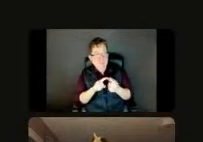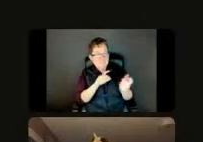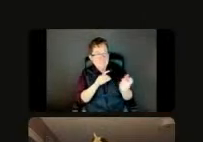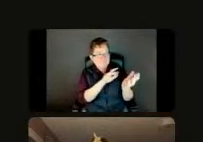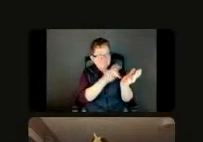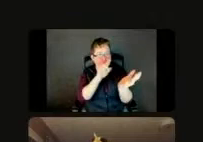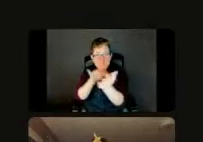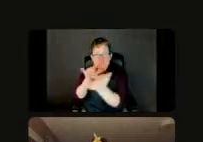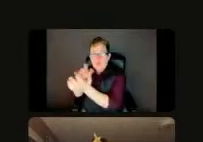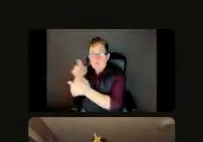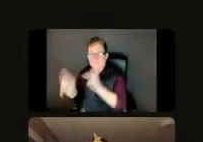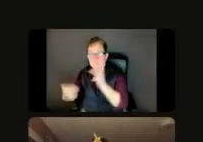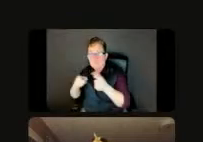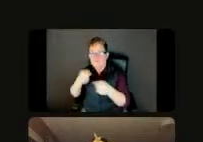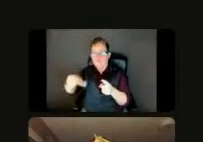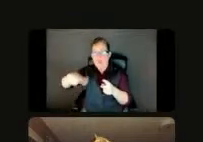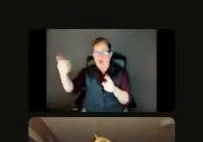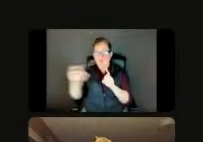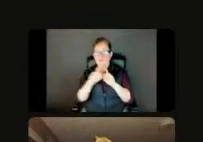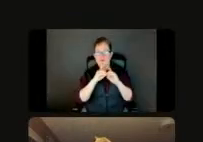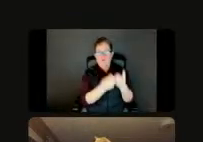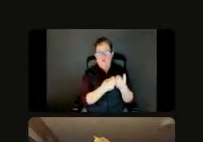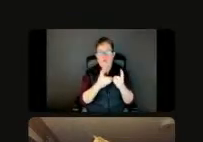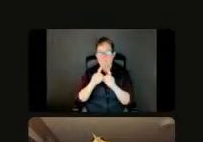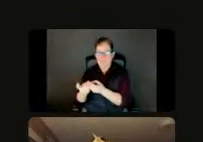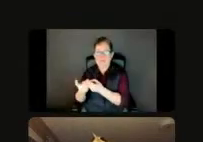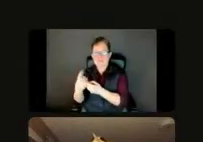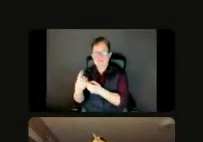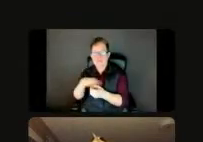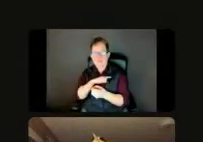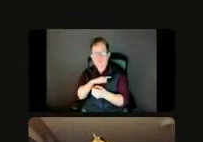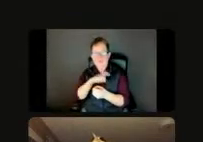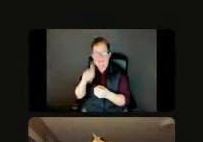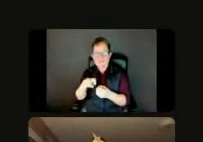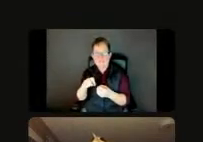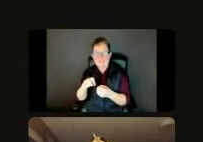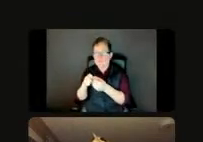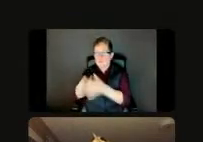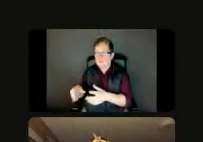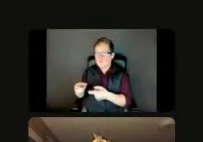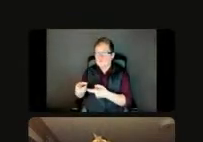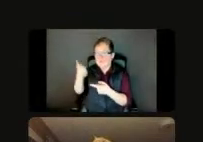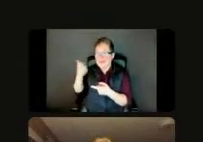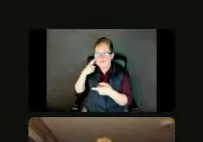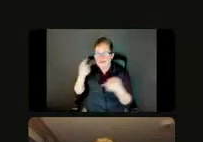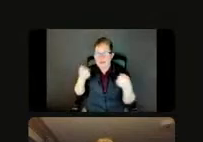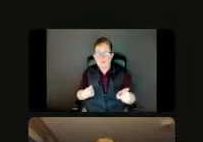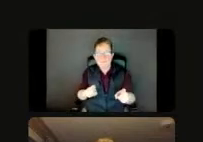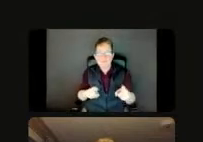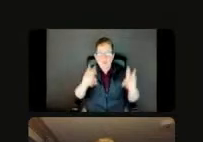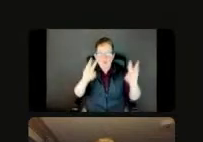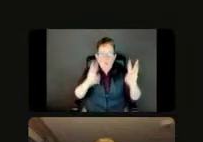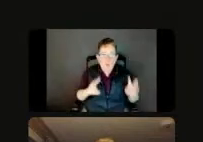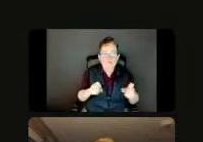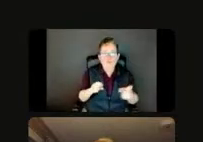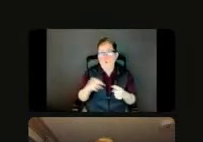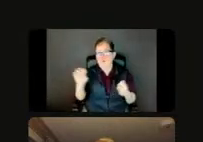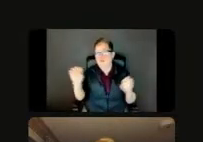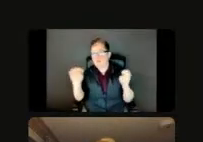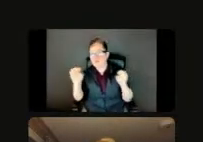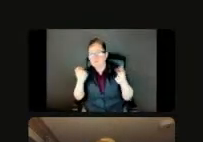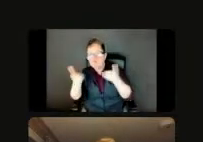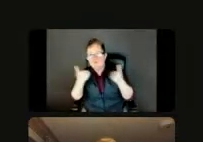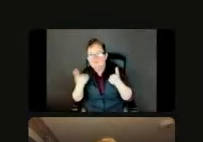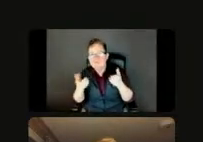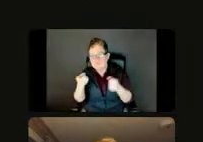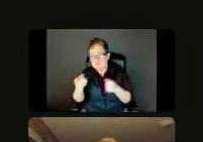We have to lose them to other priorities like weather and emergency services. And I know Mark Bechtel is on and he'll have